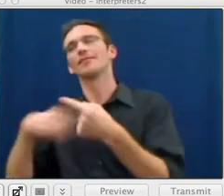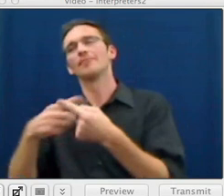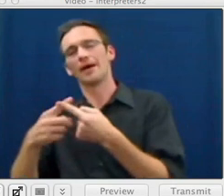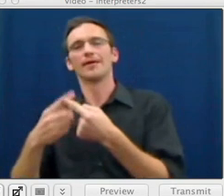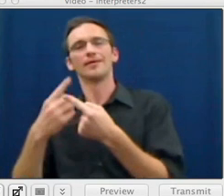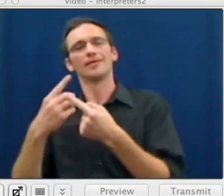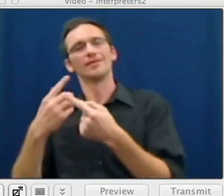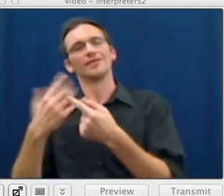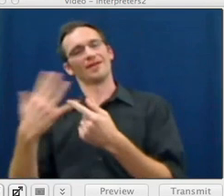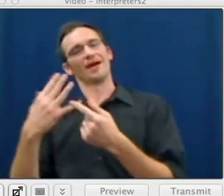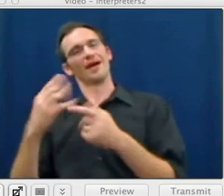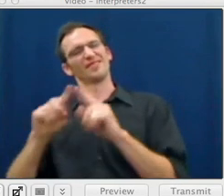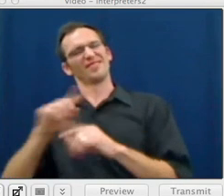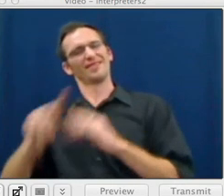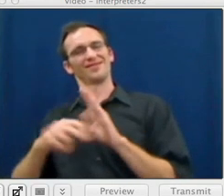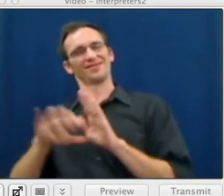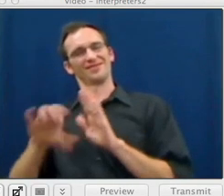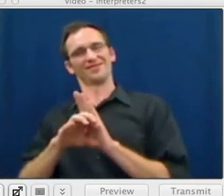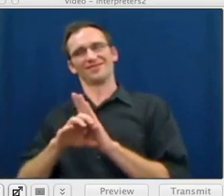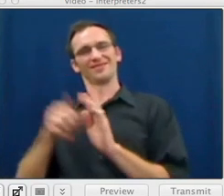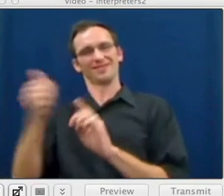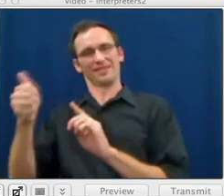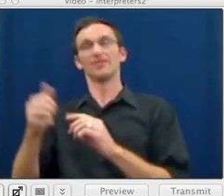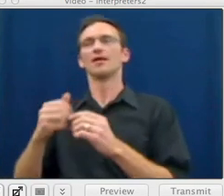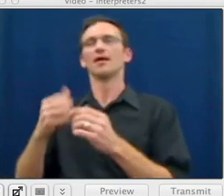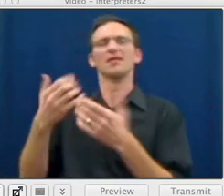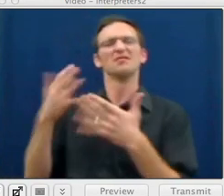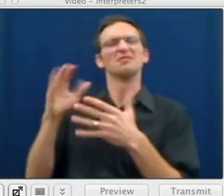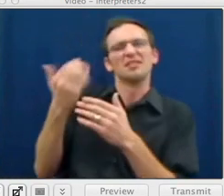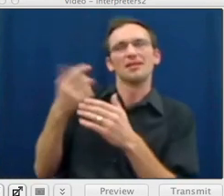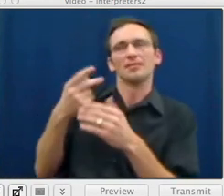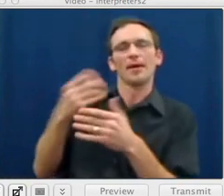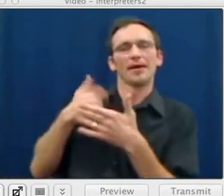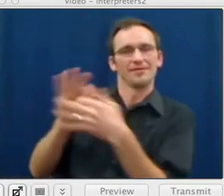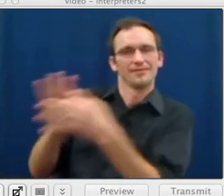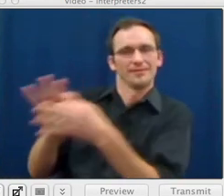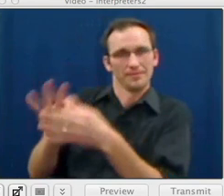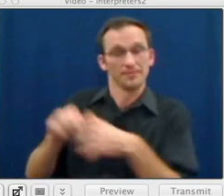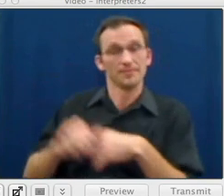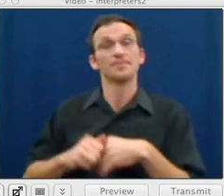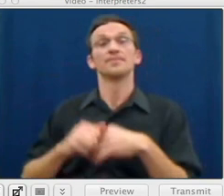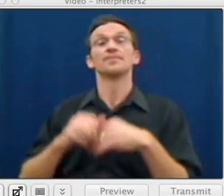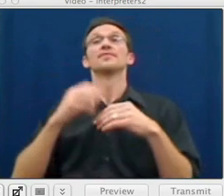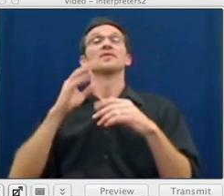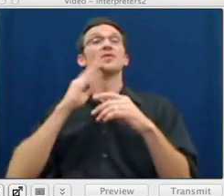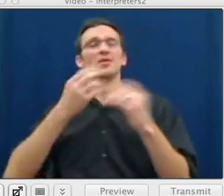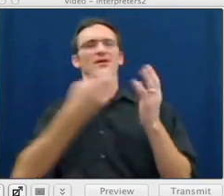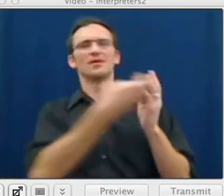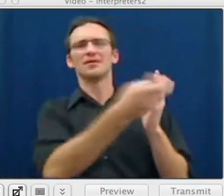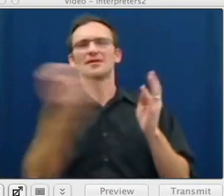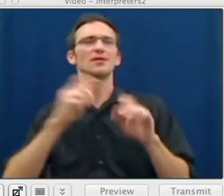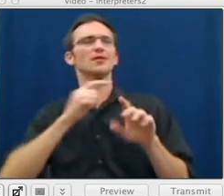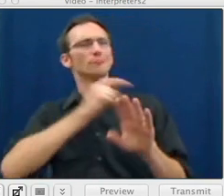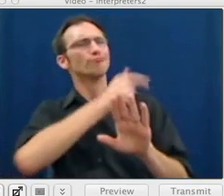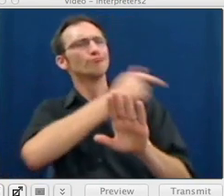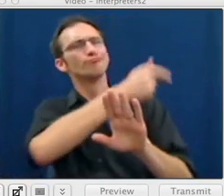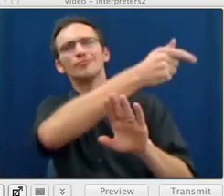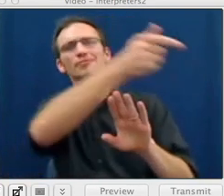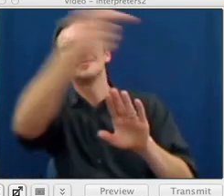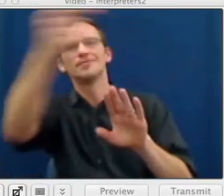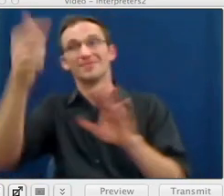person. The deaf person is going to be last in the horseshoe when it comes to saying things about